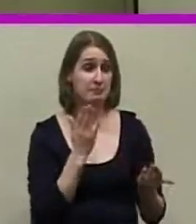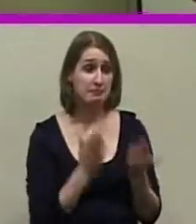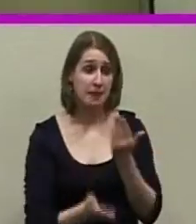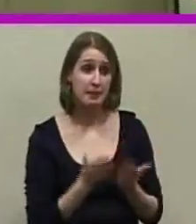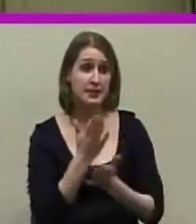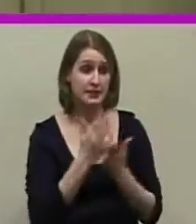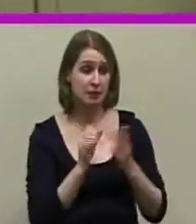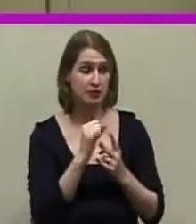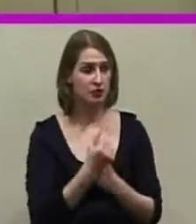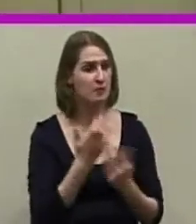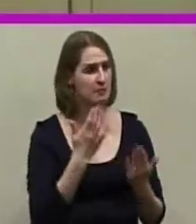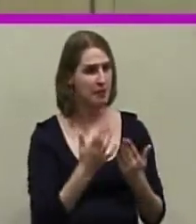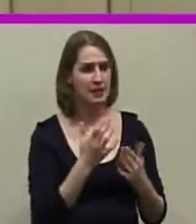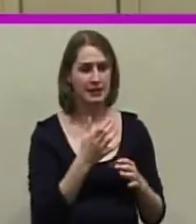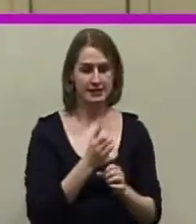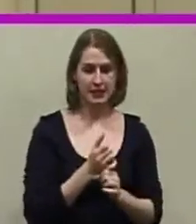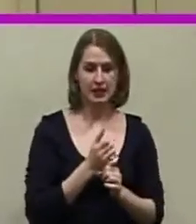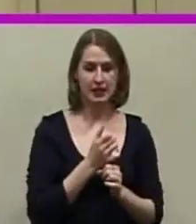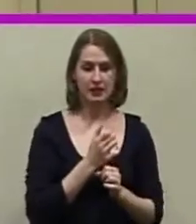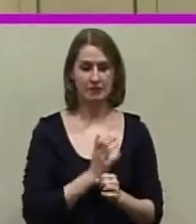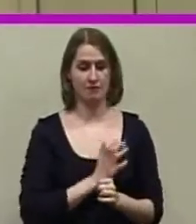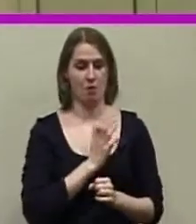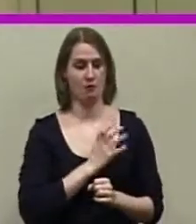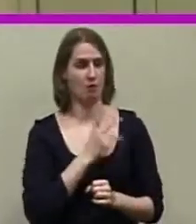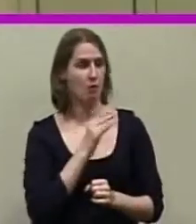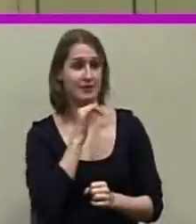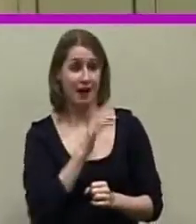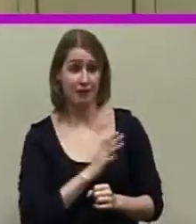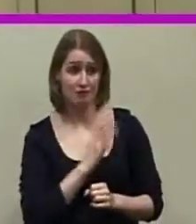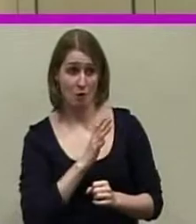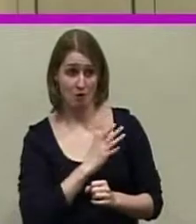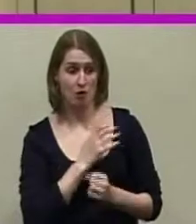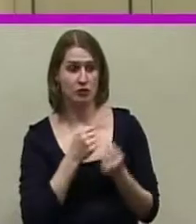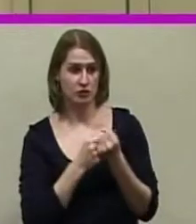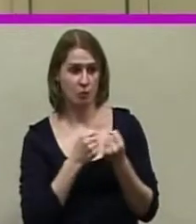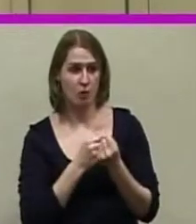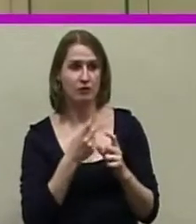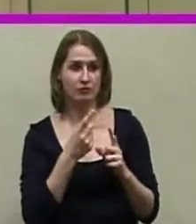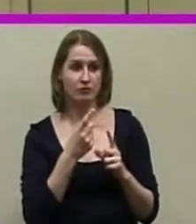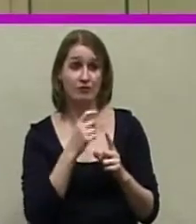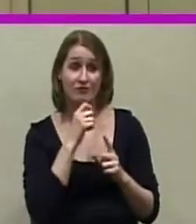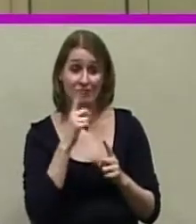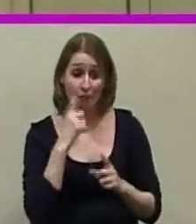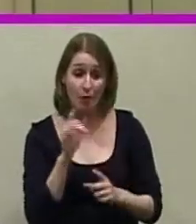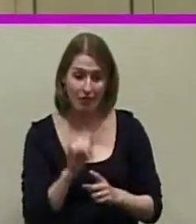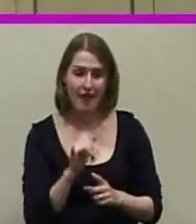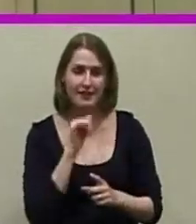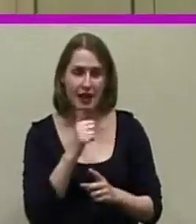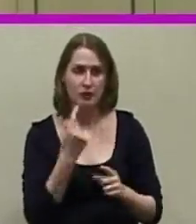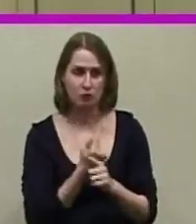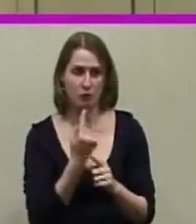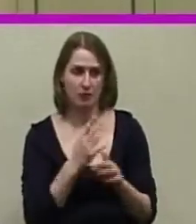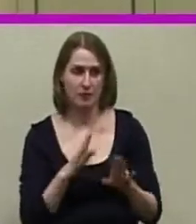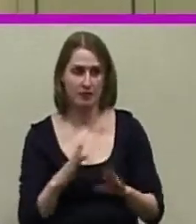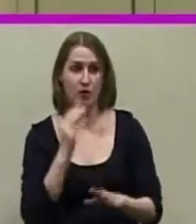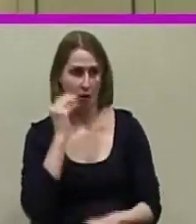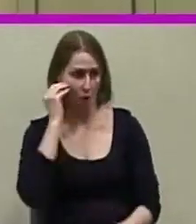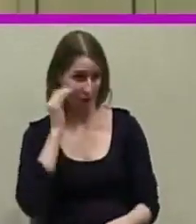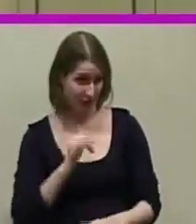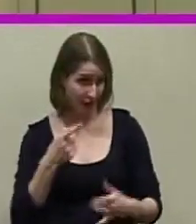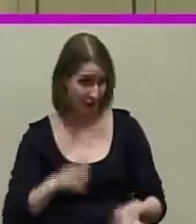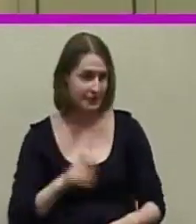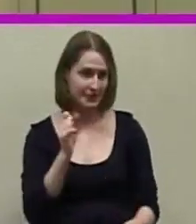getting some formal or informal support for his inappropriate behavior by home. Does that ever happen? Sure, okay. Why